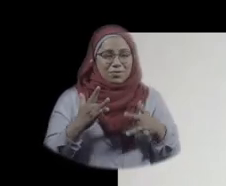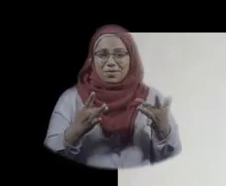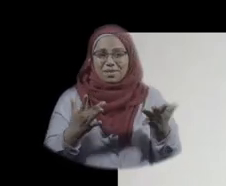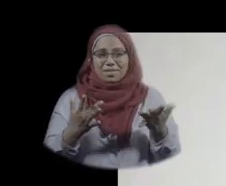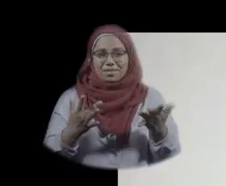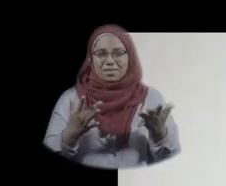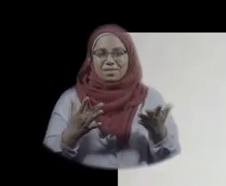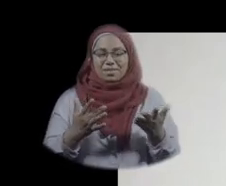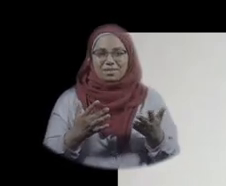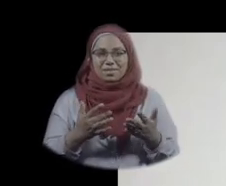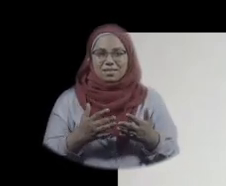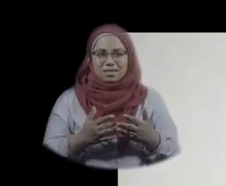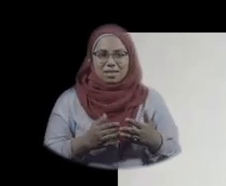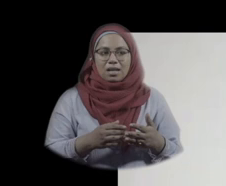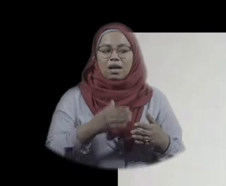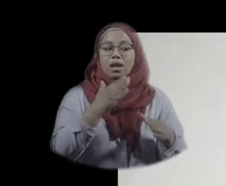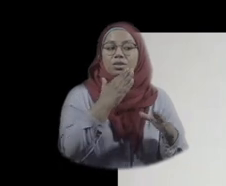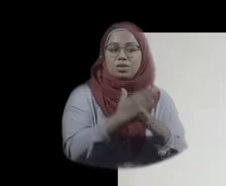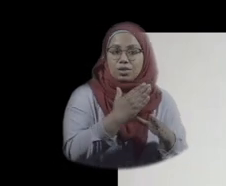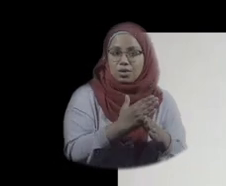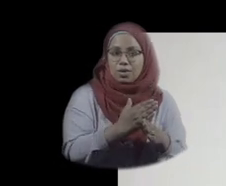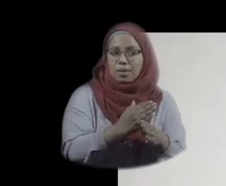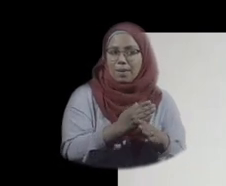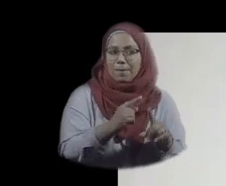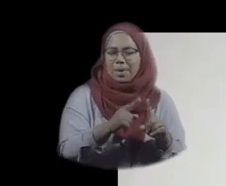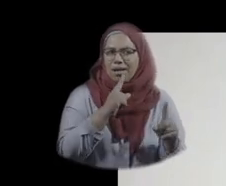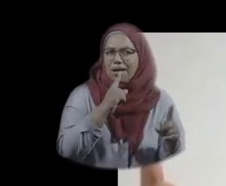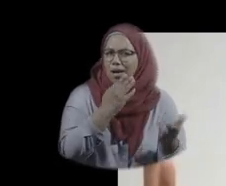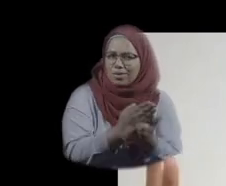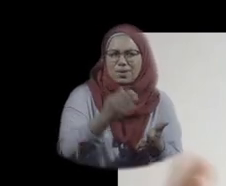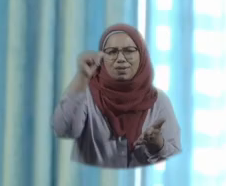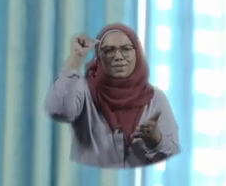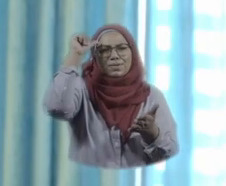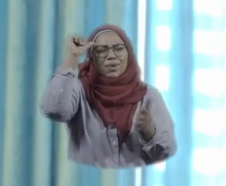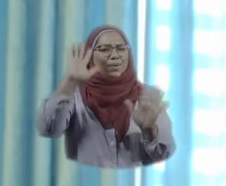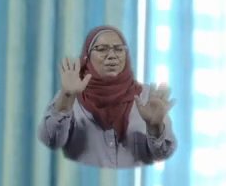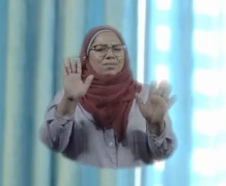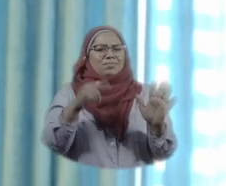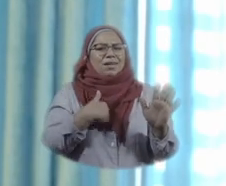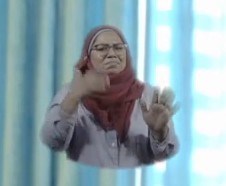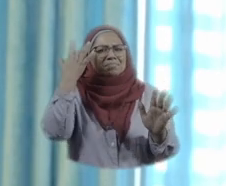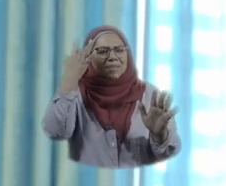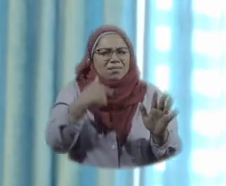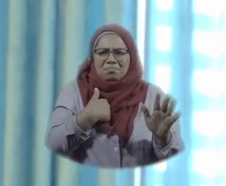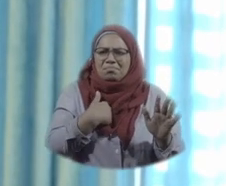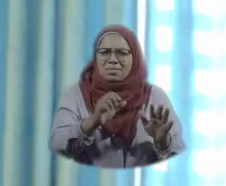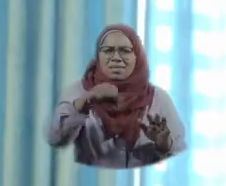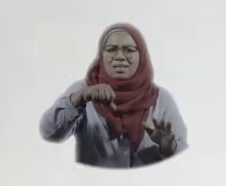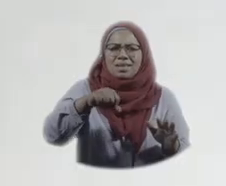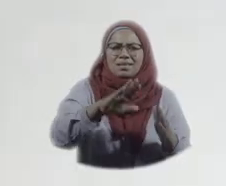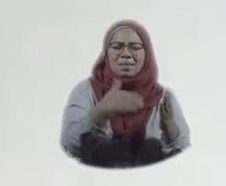I feel like I do use it subconsciously, but not knowing that it's the